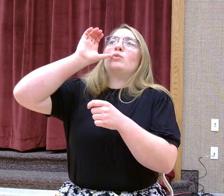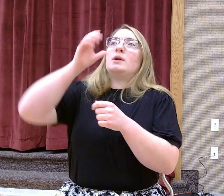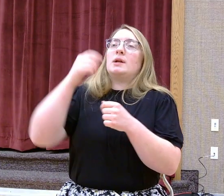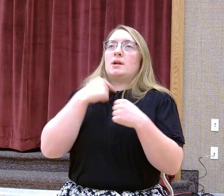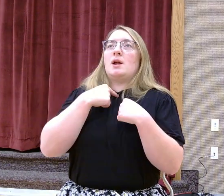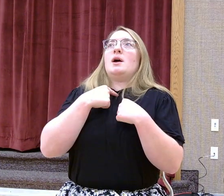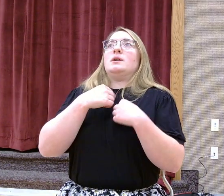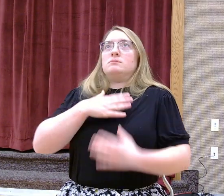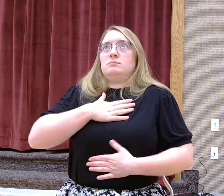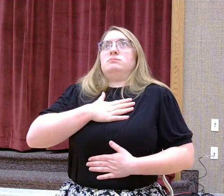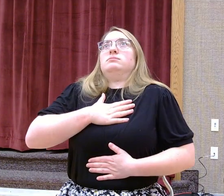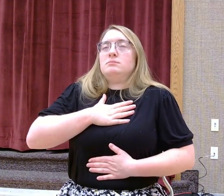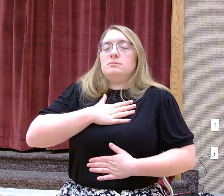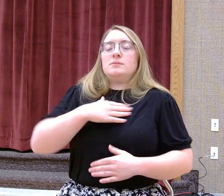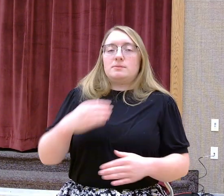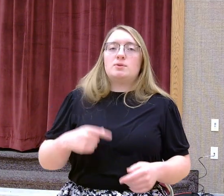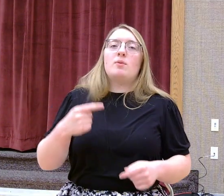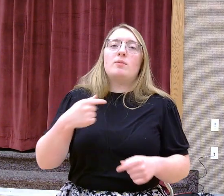it out. So,